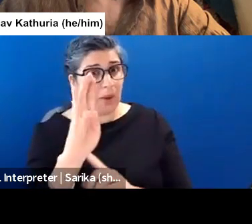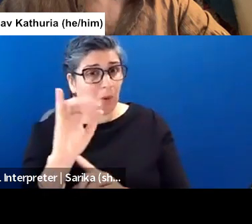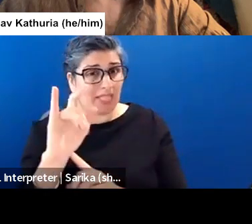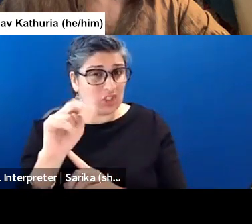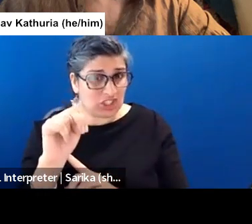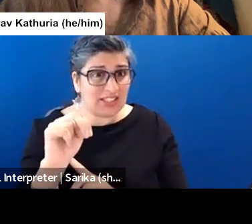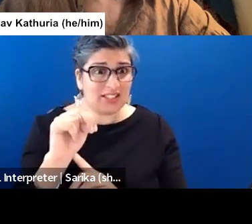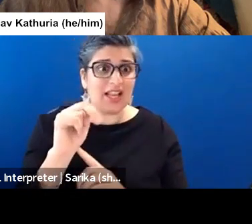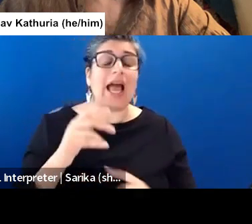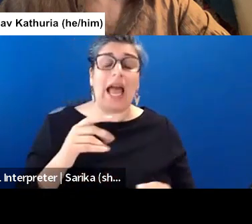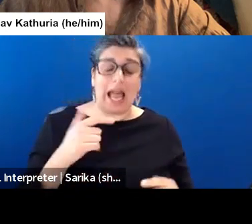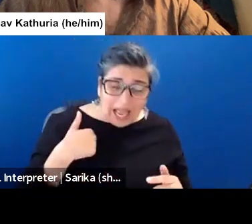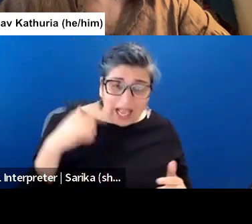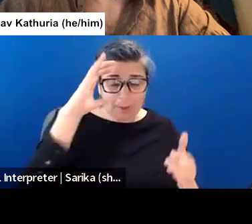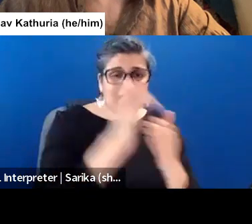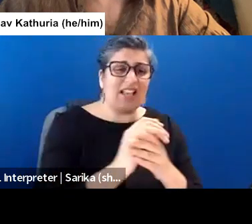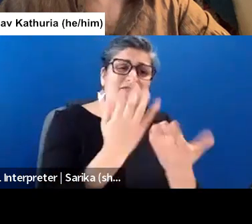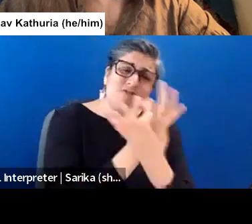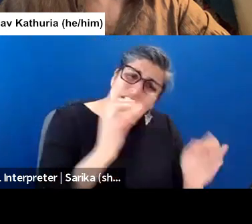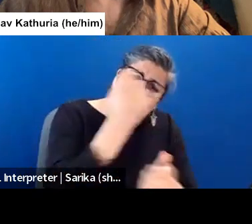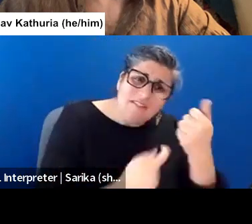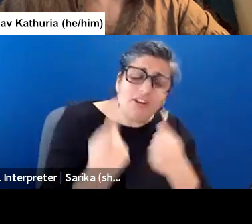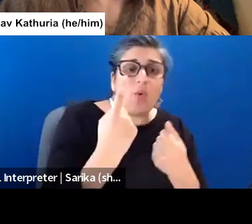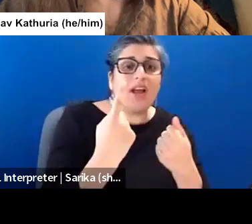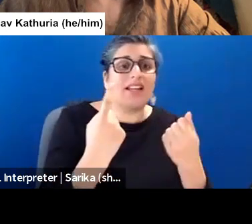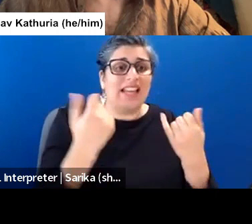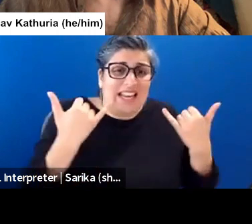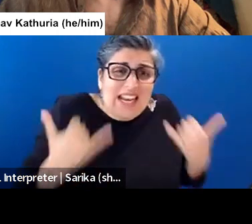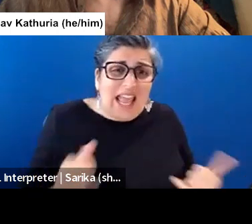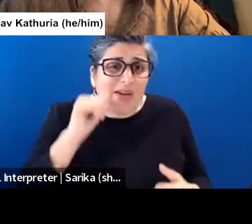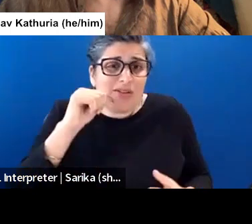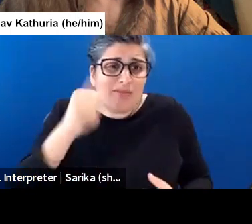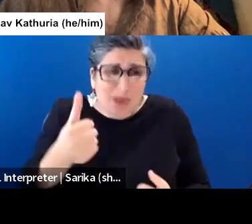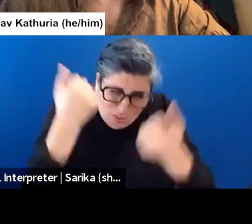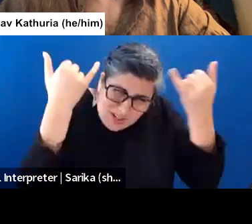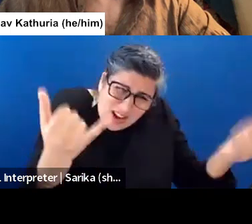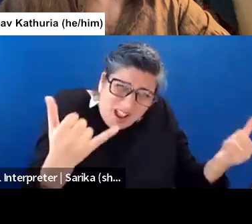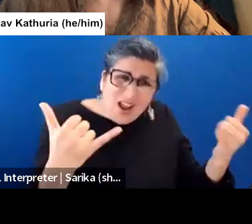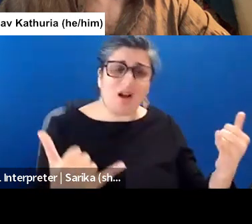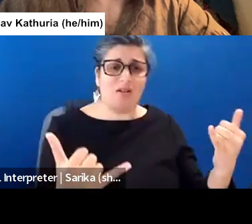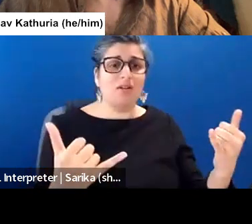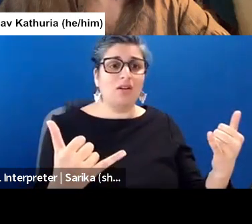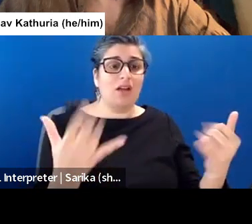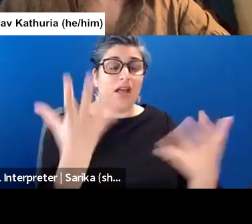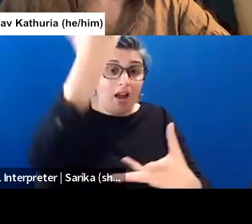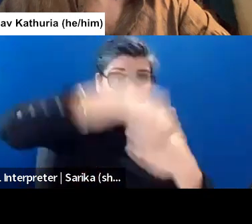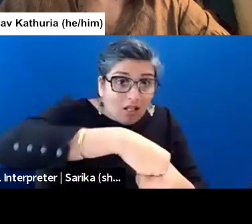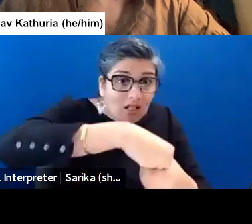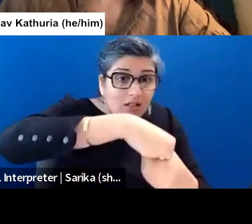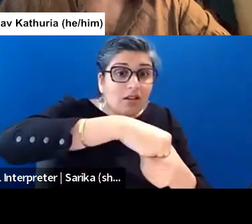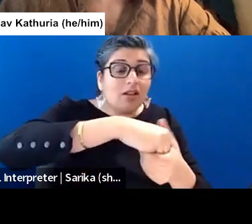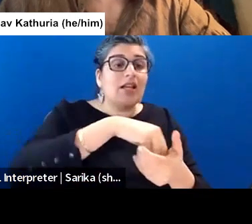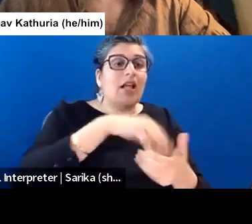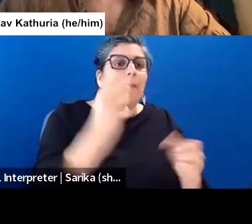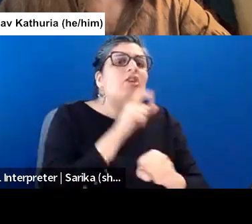is free everybody now, free everybody tomorrow, free everybody right now. And part of freedom is make sure